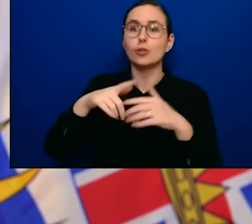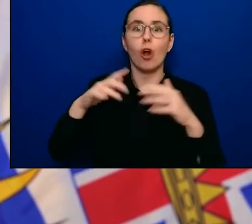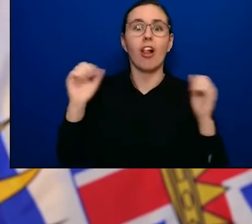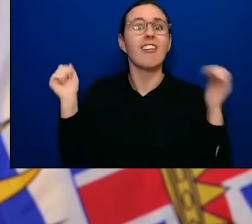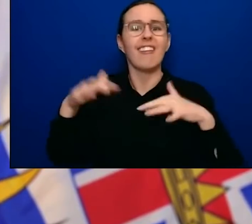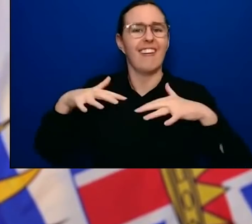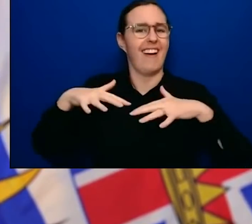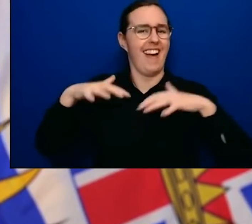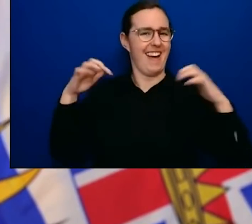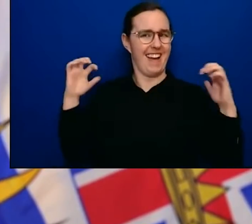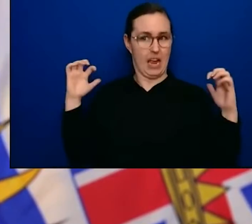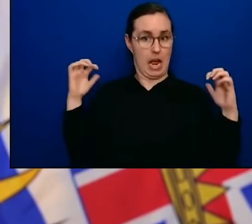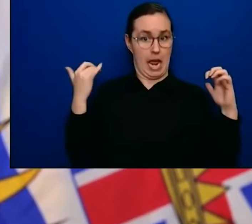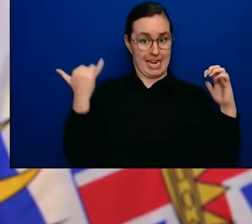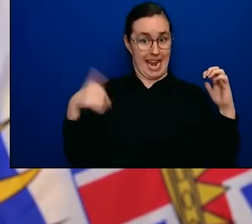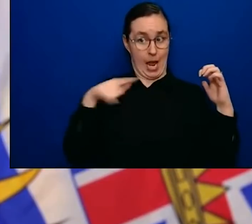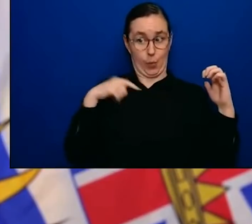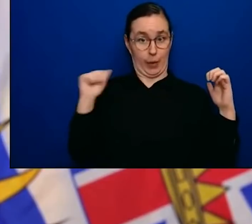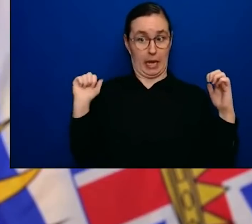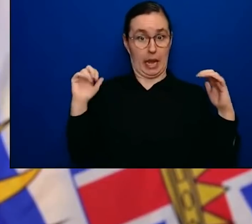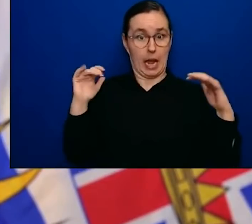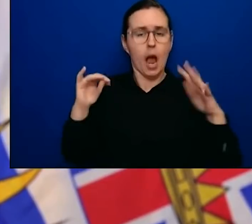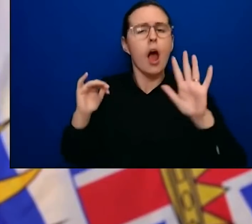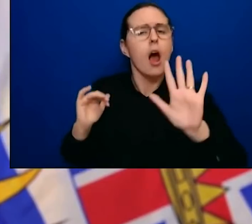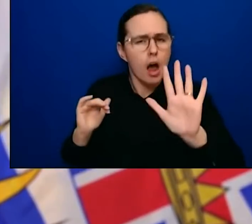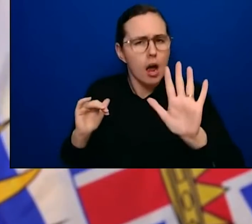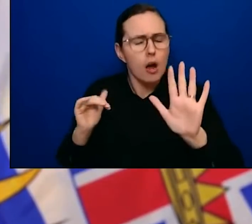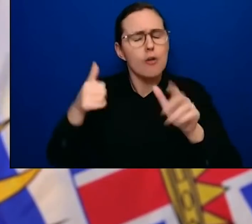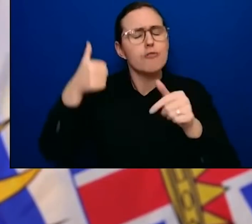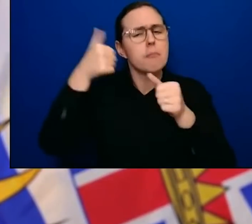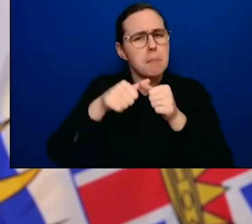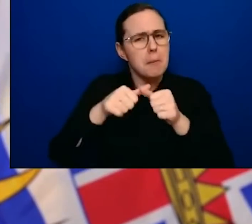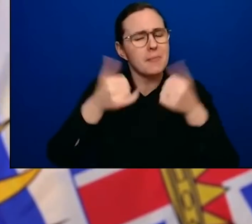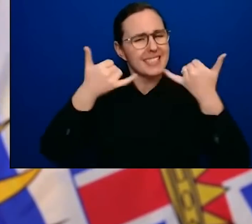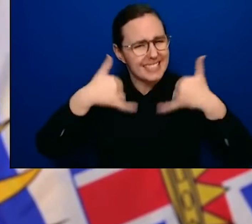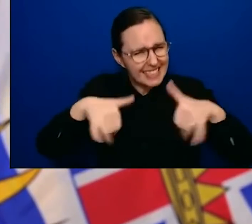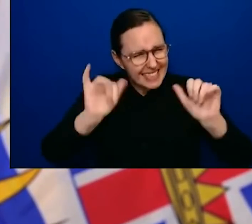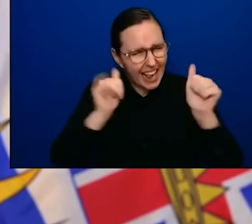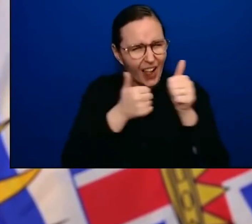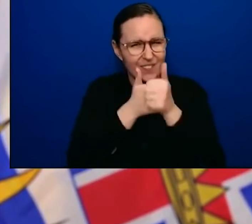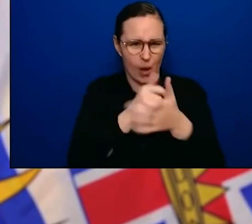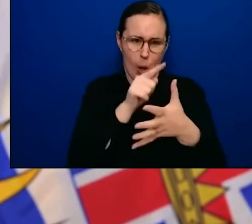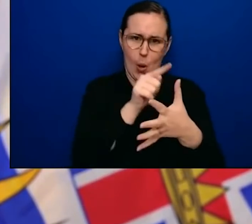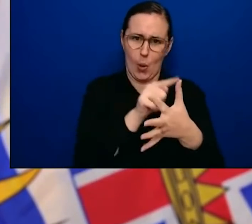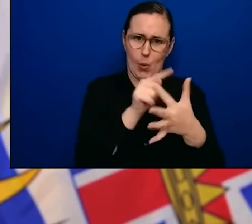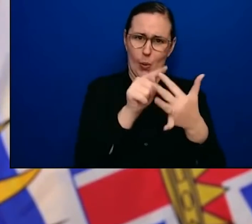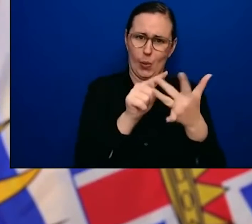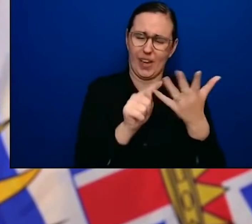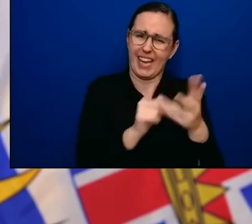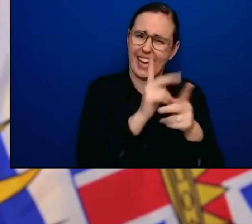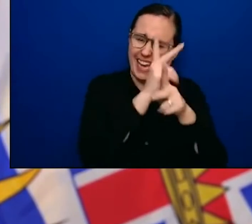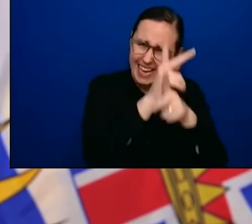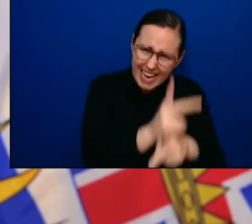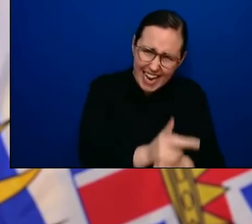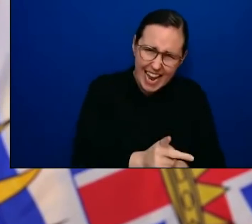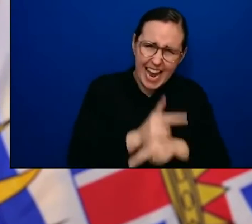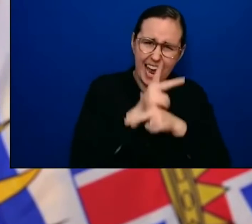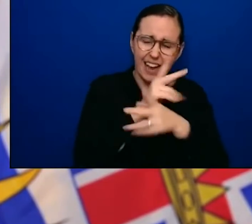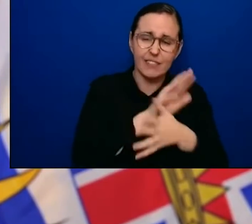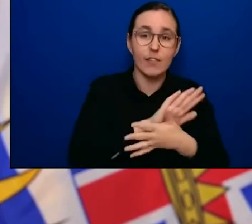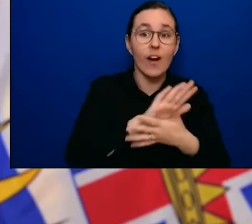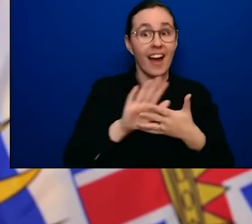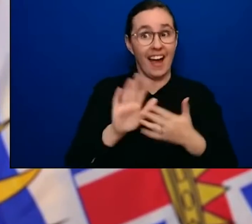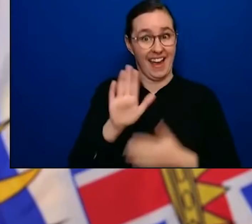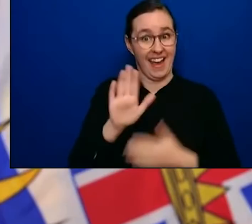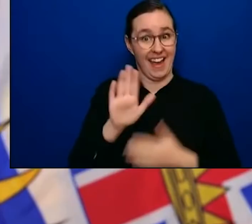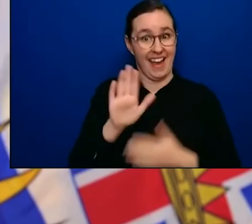of others as we go through this transition. We can and should all go at our own pace, at our own comfort